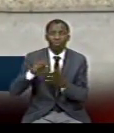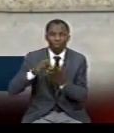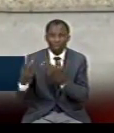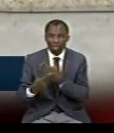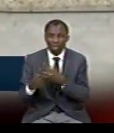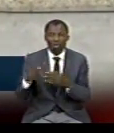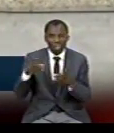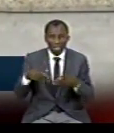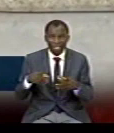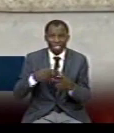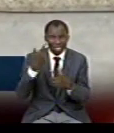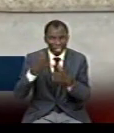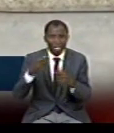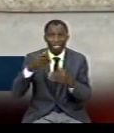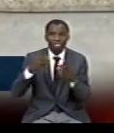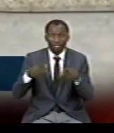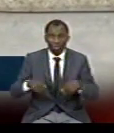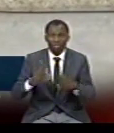Then during the crusade program,